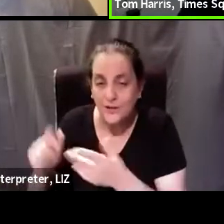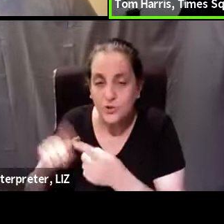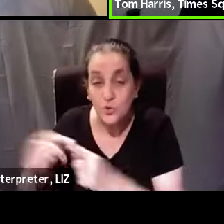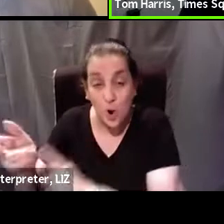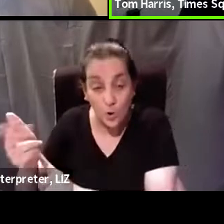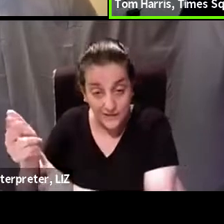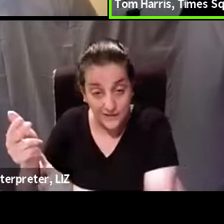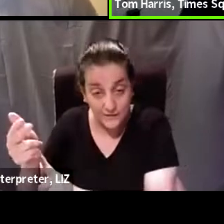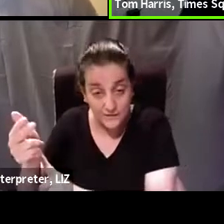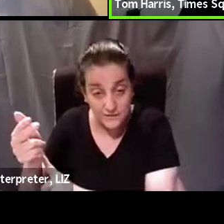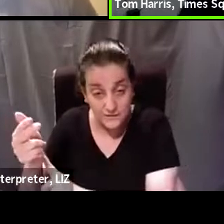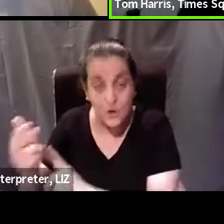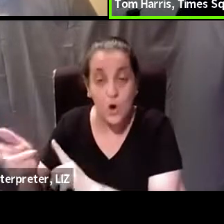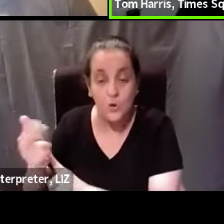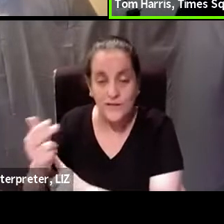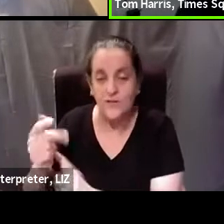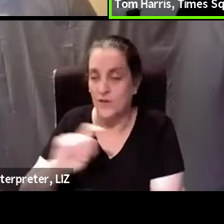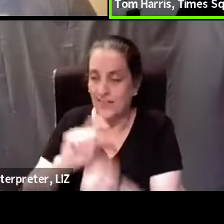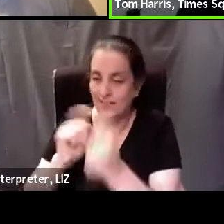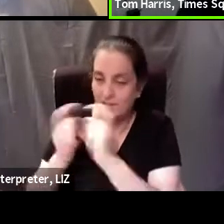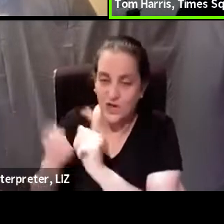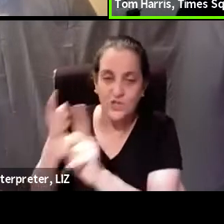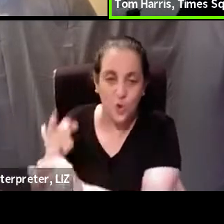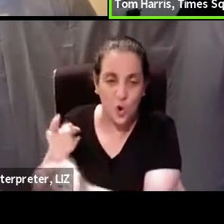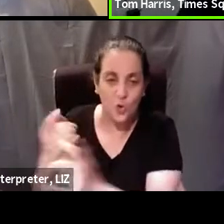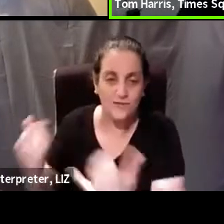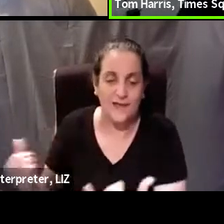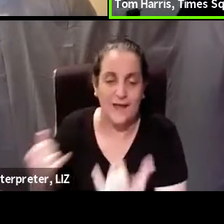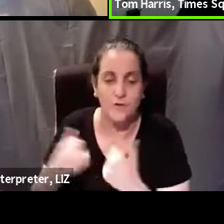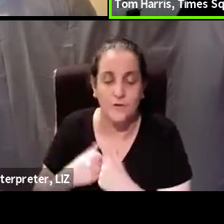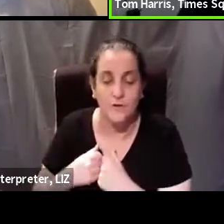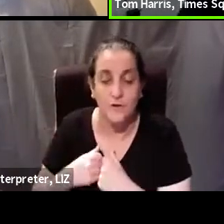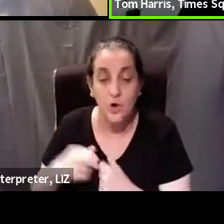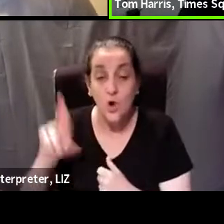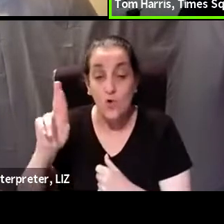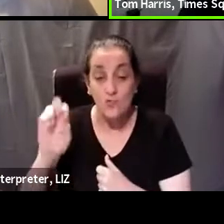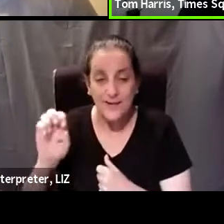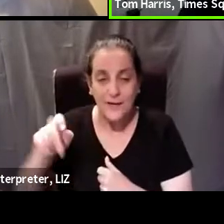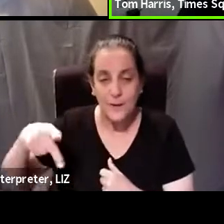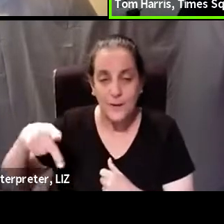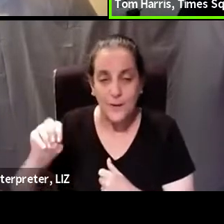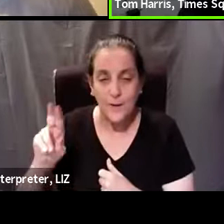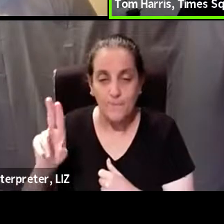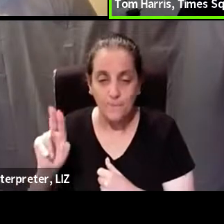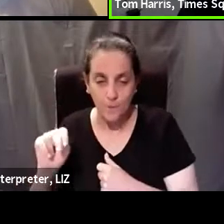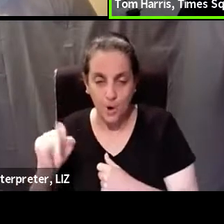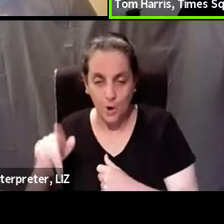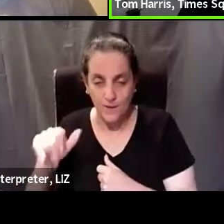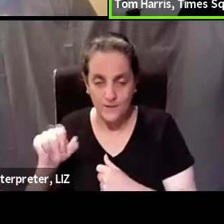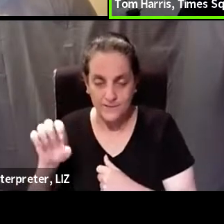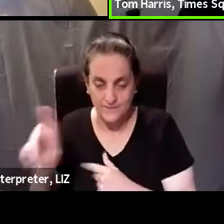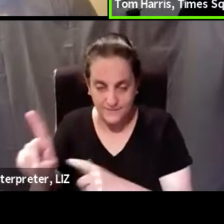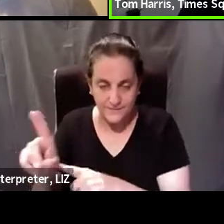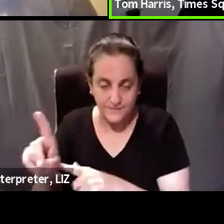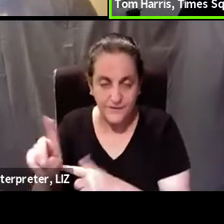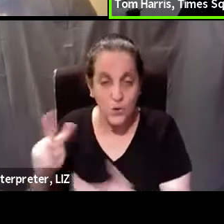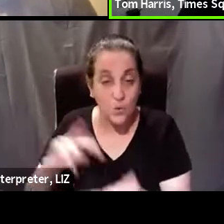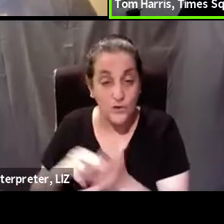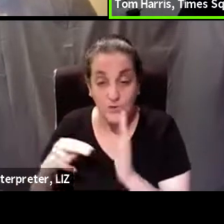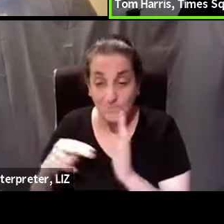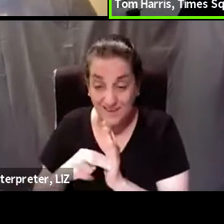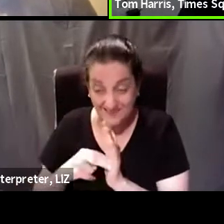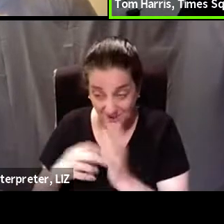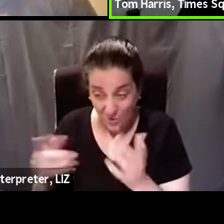and hotels were repurposed. And the problem with that, from my perspective, was that they lost all their